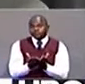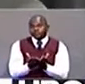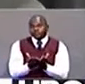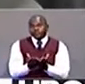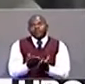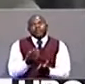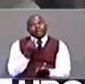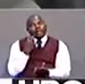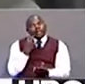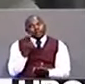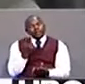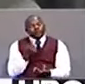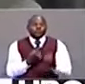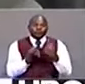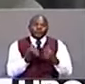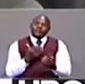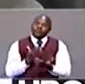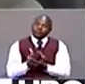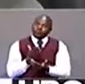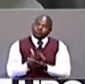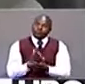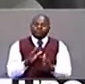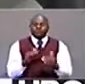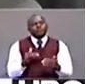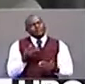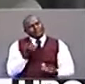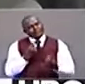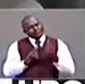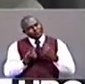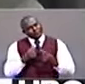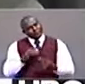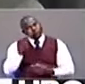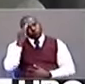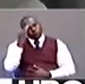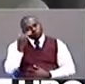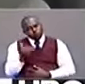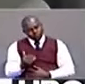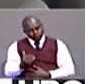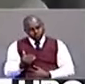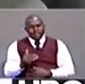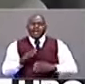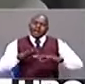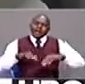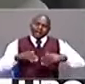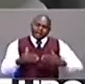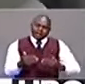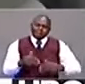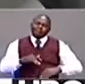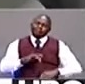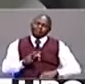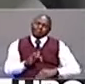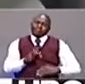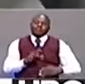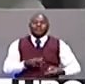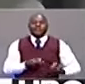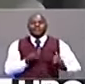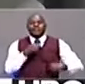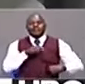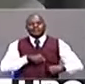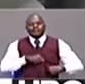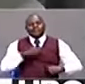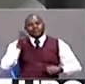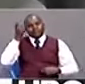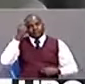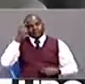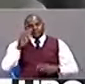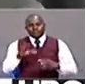And I saw the mourners indeed were mourning because of how he had touched their hearts and minds because